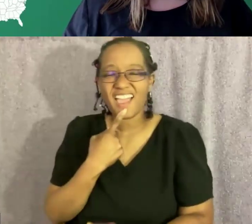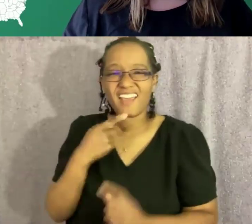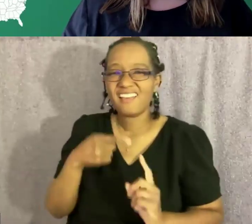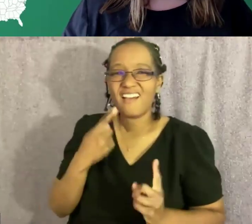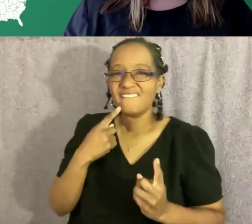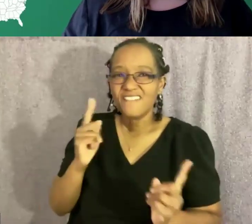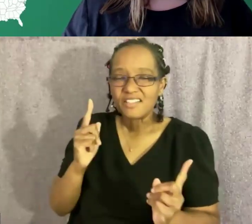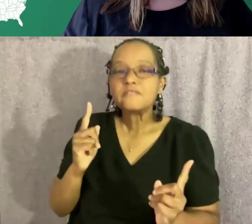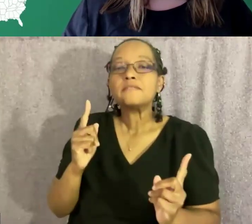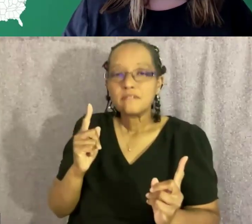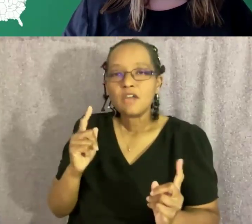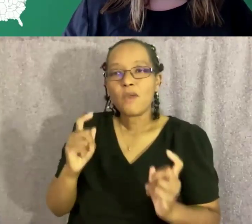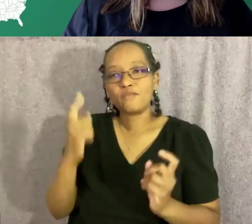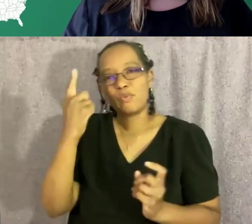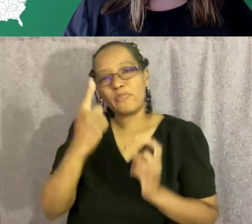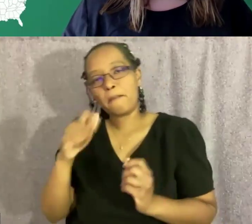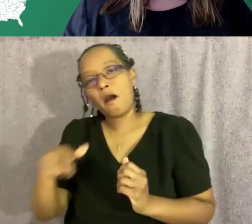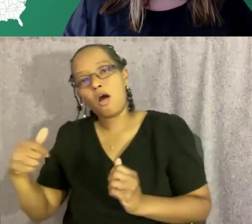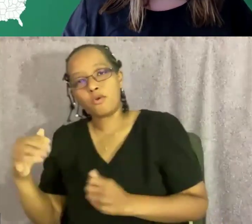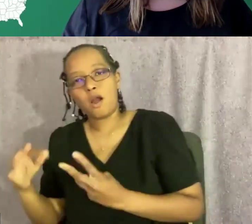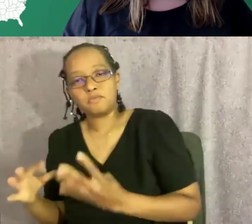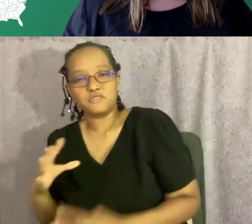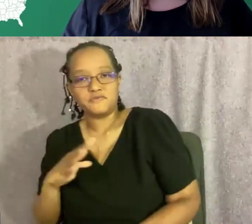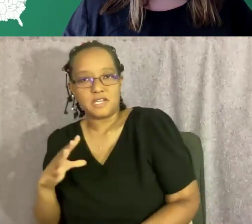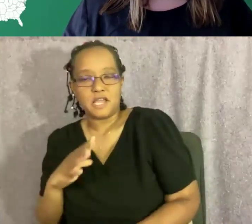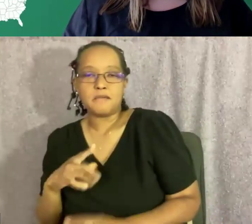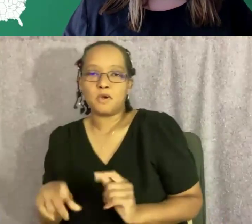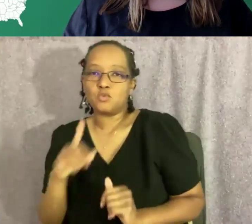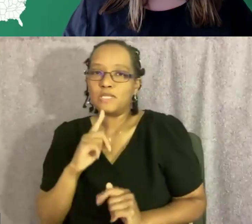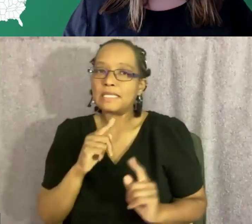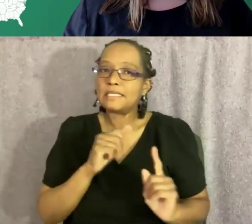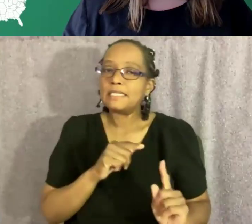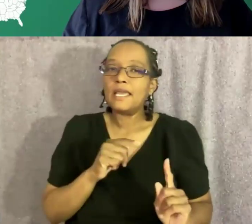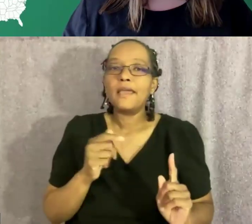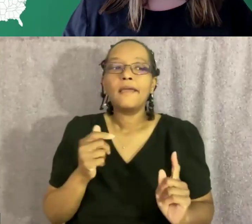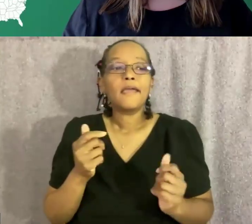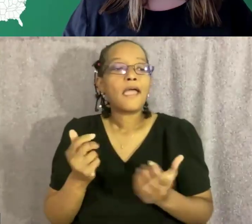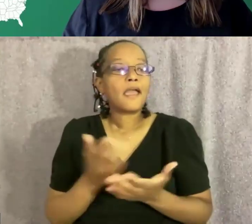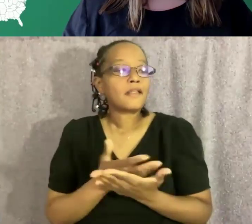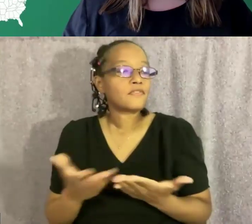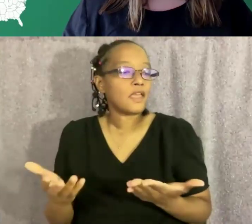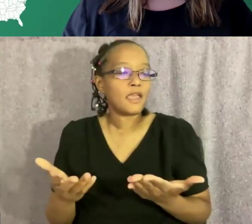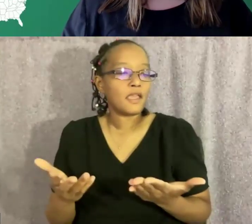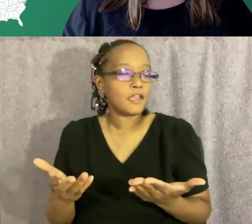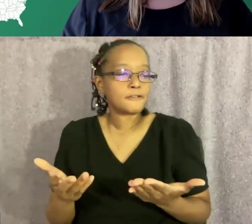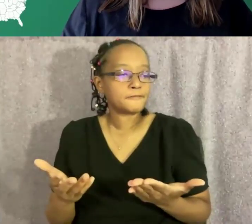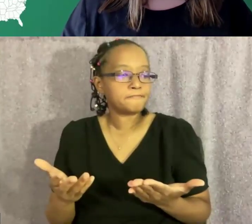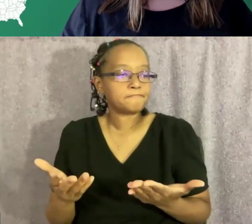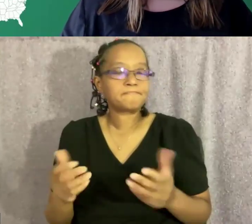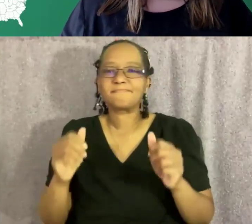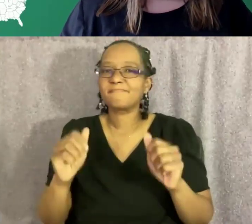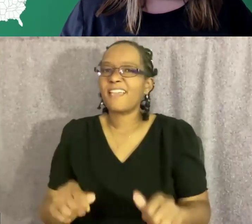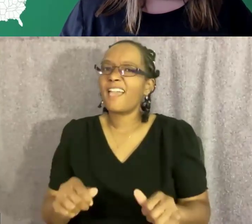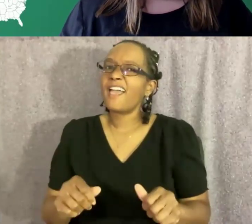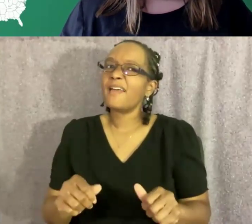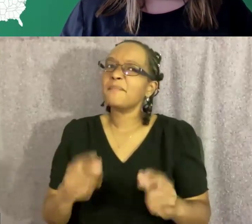something else, then you kind of go from there. But they really are, anything can be